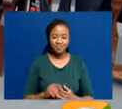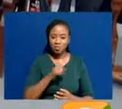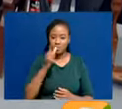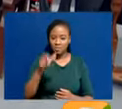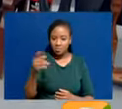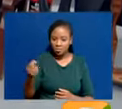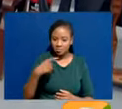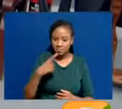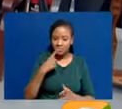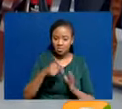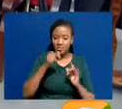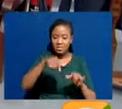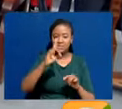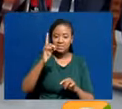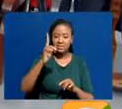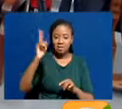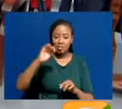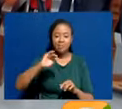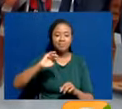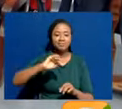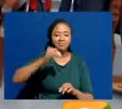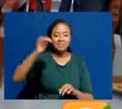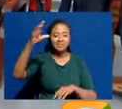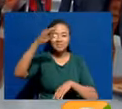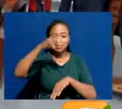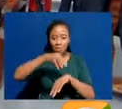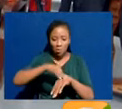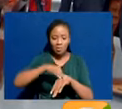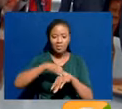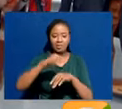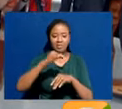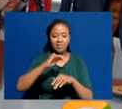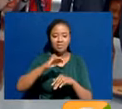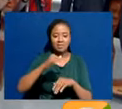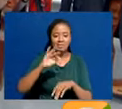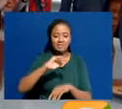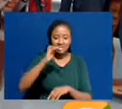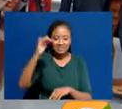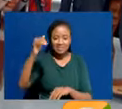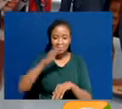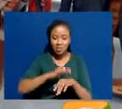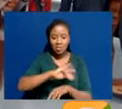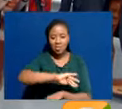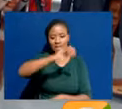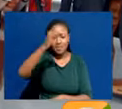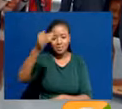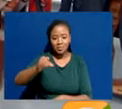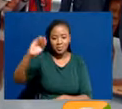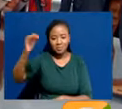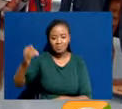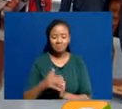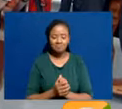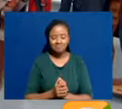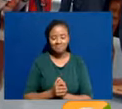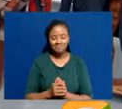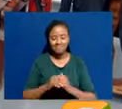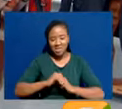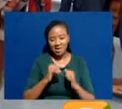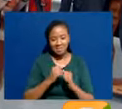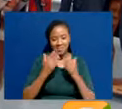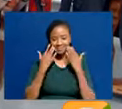that city on the hill, remember? That city on the hill. Yes. Yes, yes. That's what we are. Governor Sakaja Johnson, what a pleasure, man. Always a